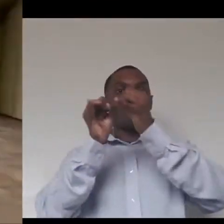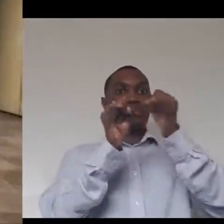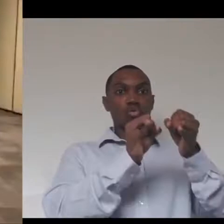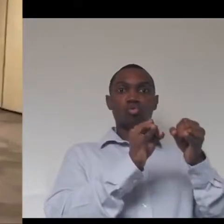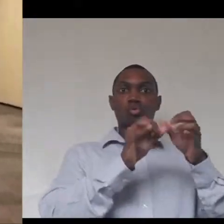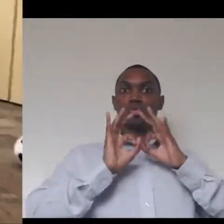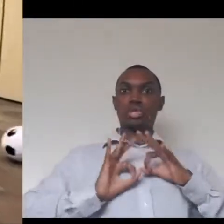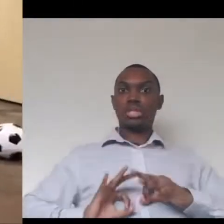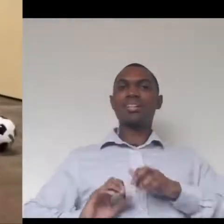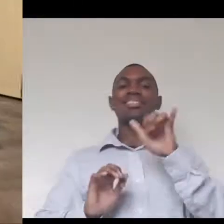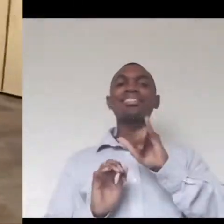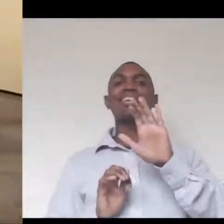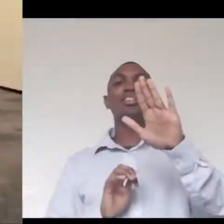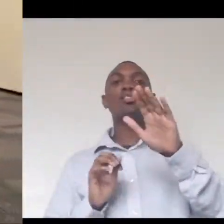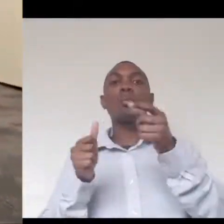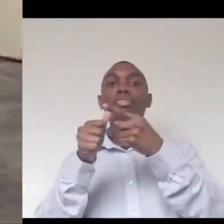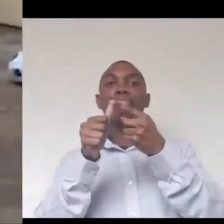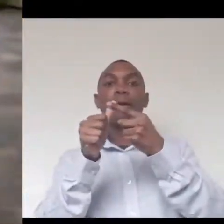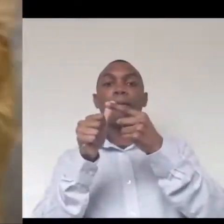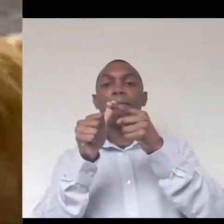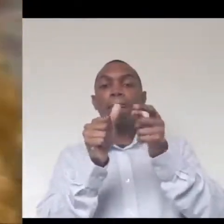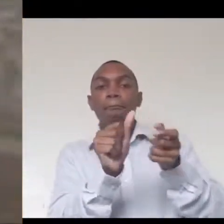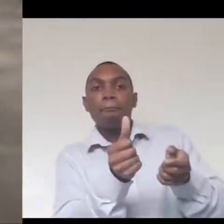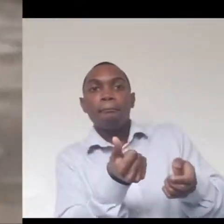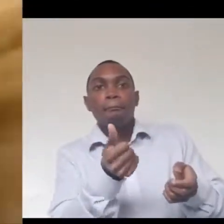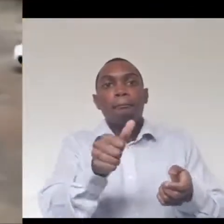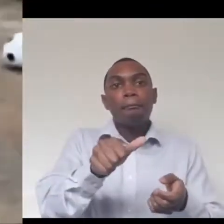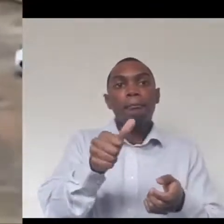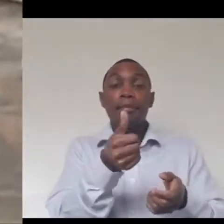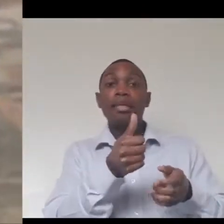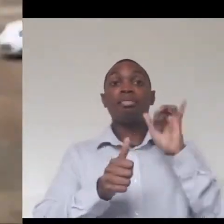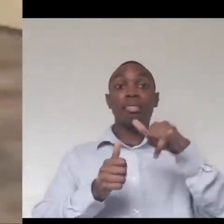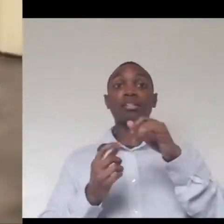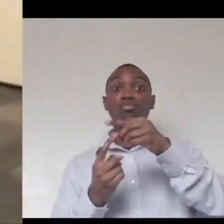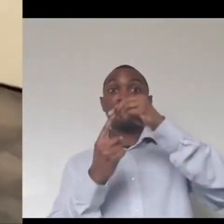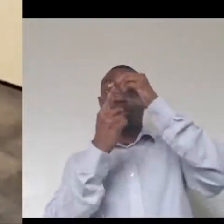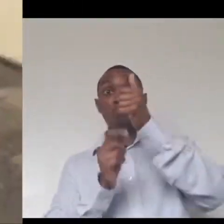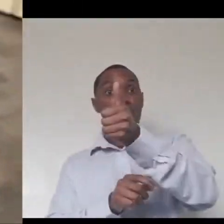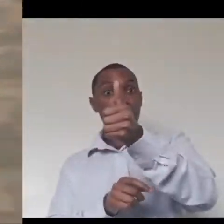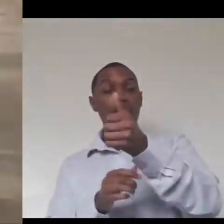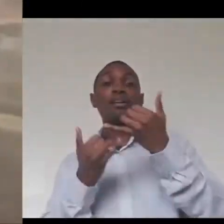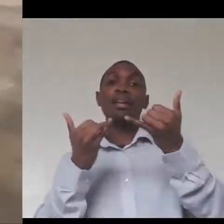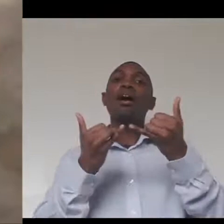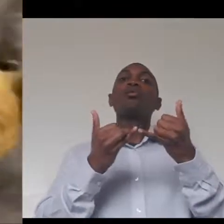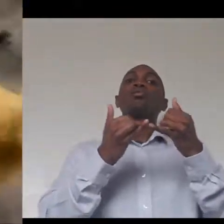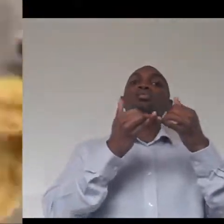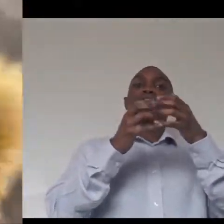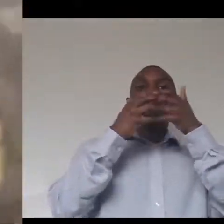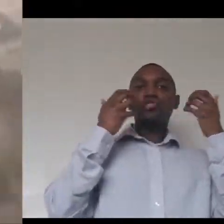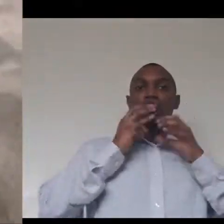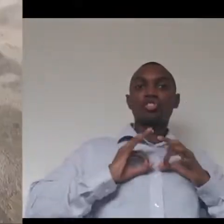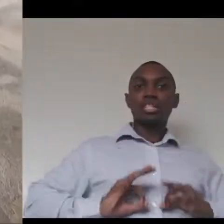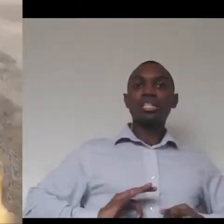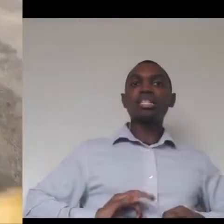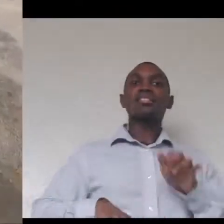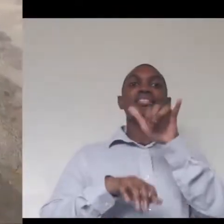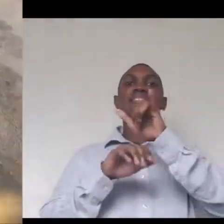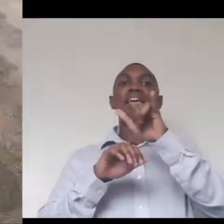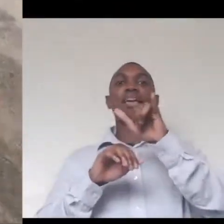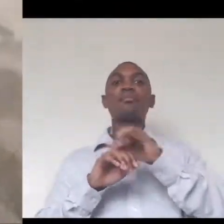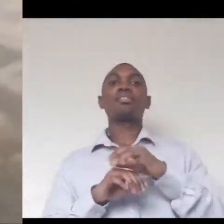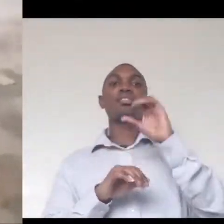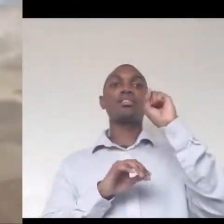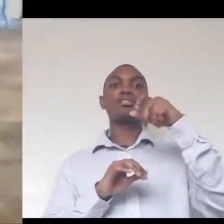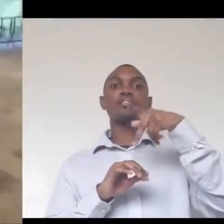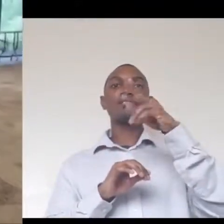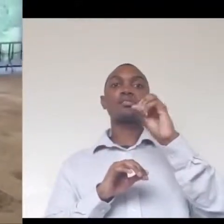unique thumbprint that defines us, each cheetah has a unique spot pattern. So that's one way that researchers